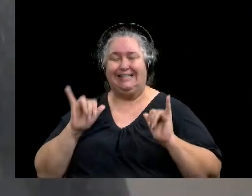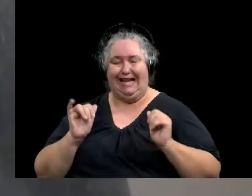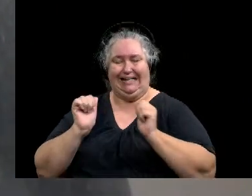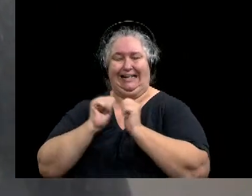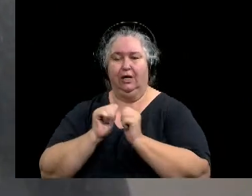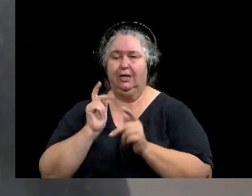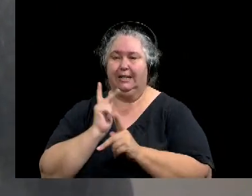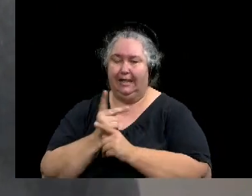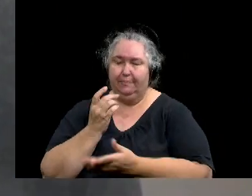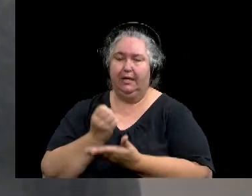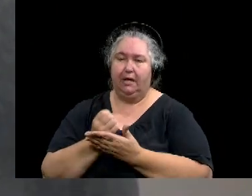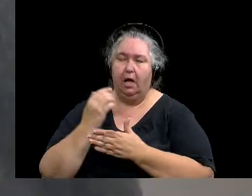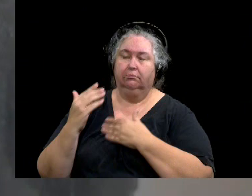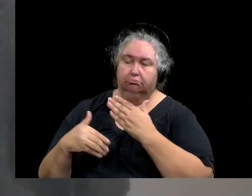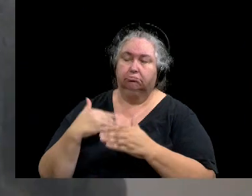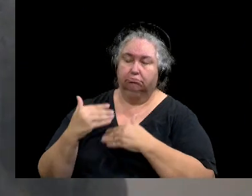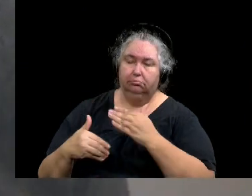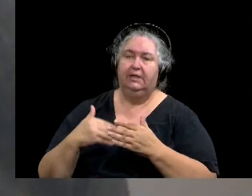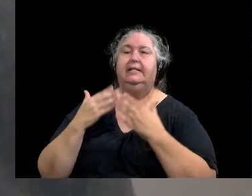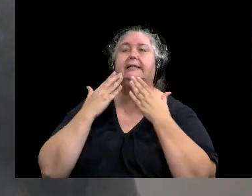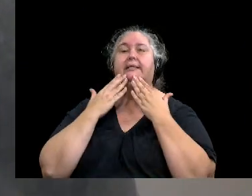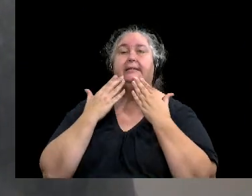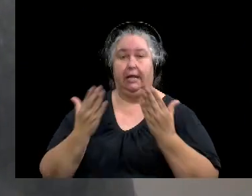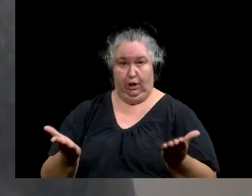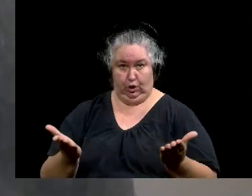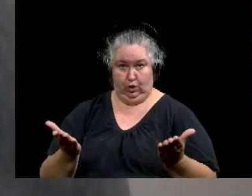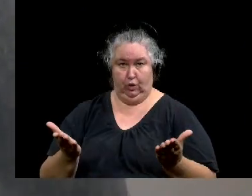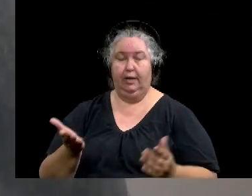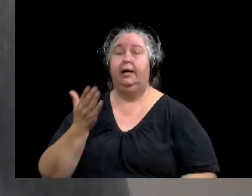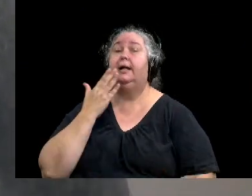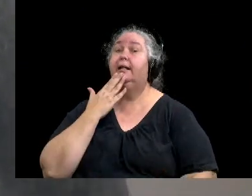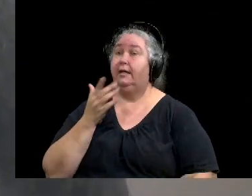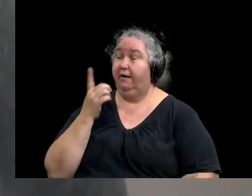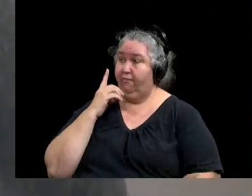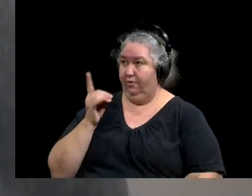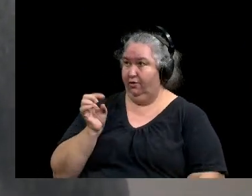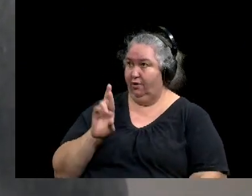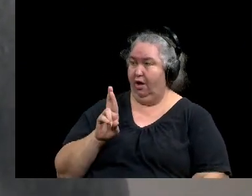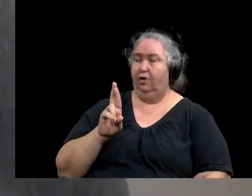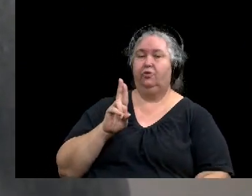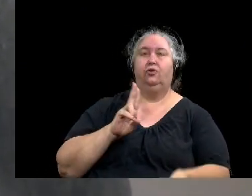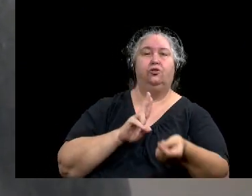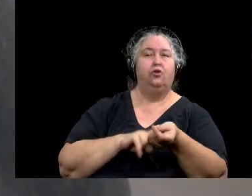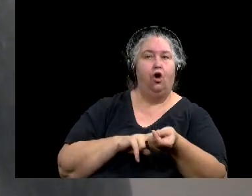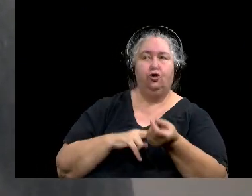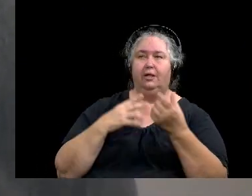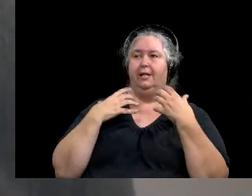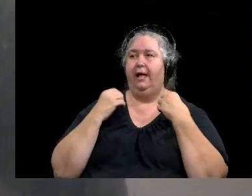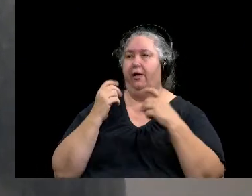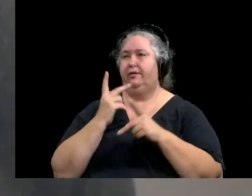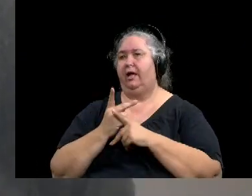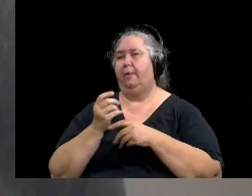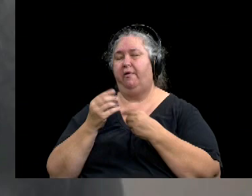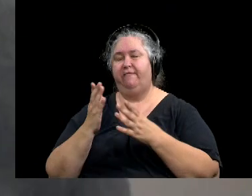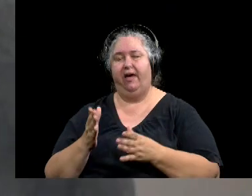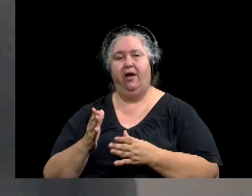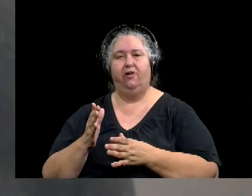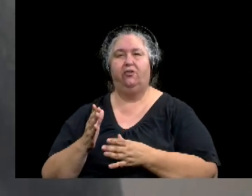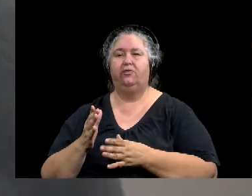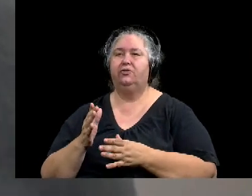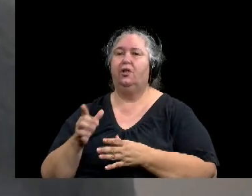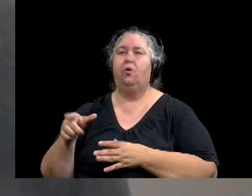the economy moving forward. Thank you. I'm thankful for the doctors, the nurses, the healthcare providers, and our frontline